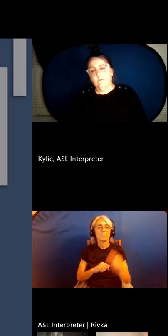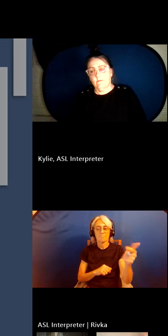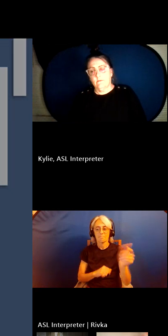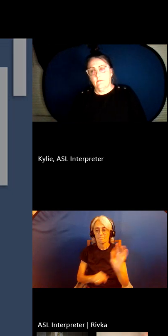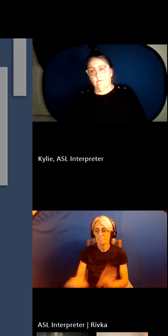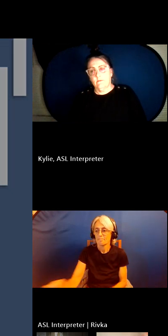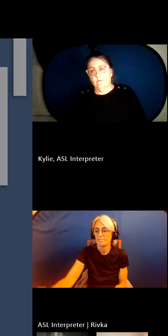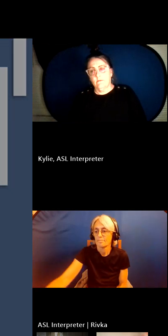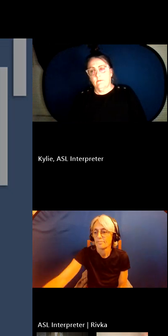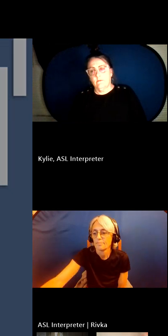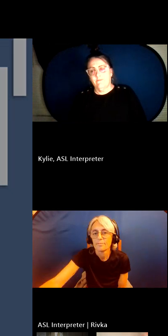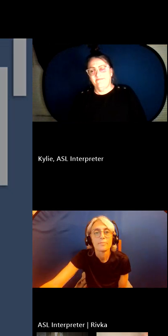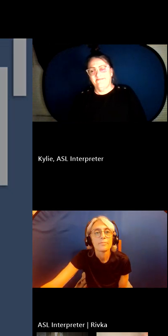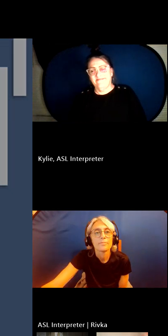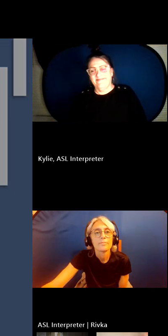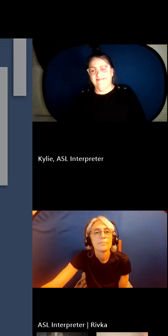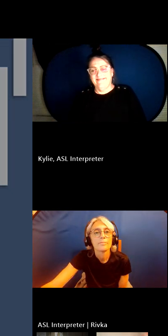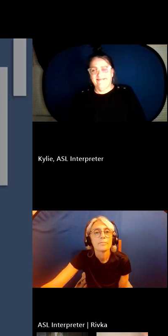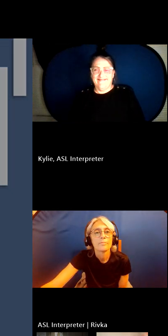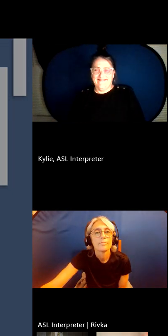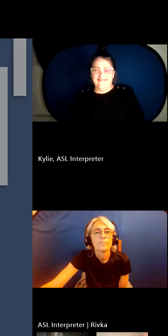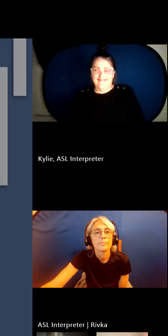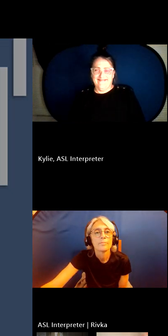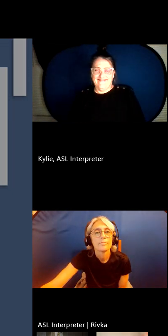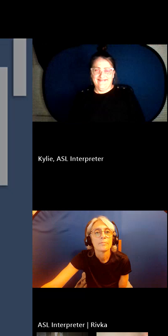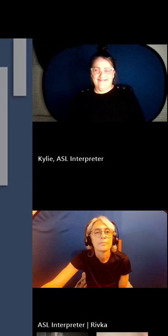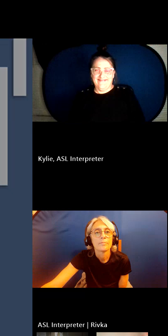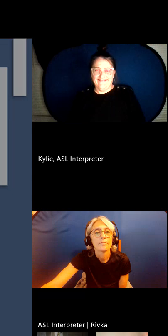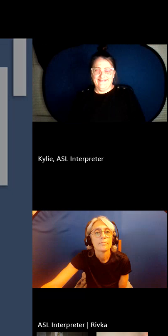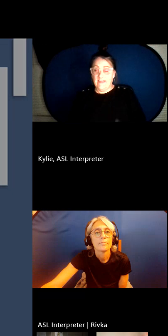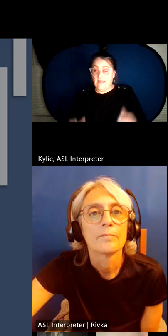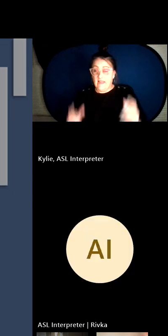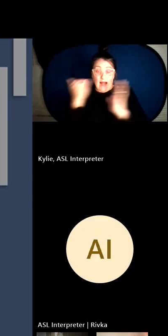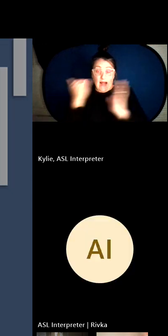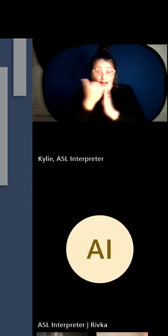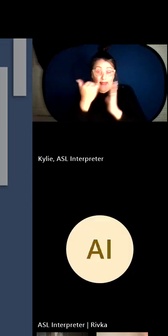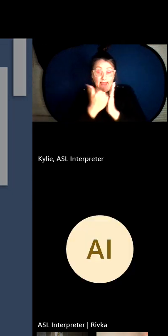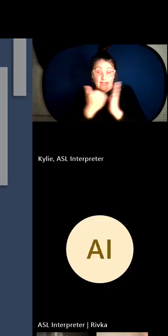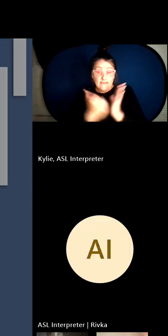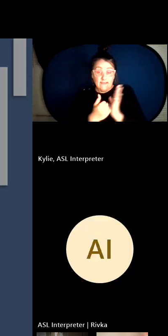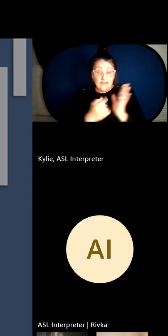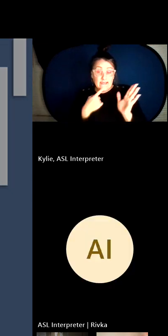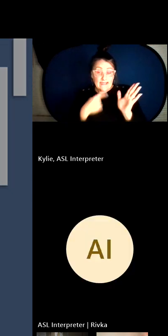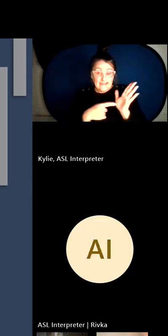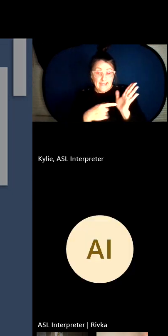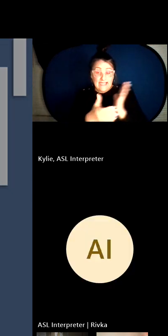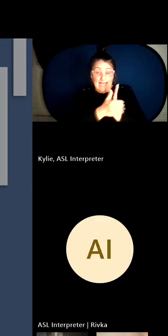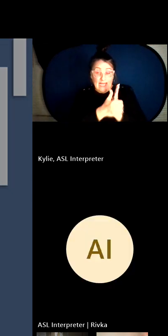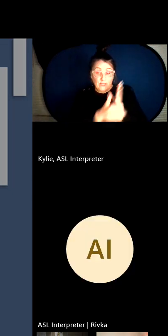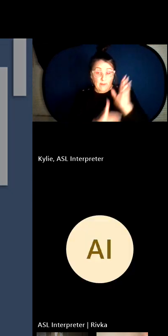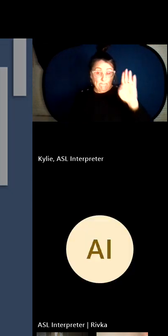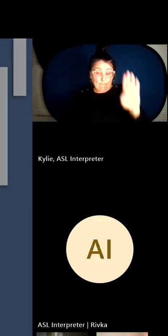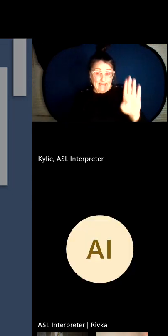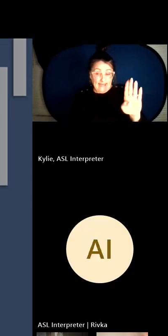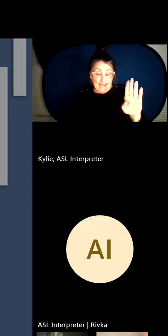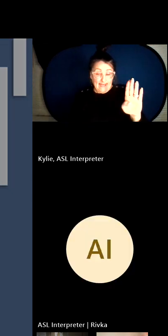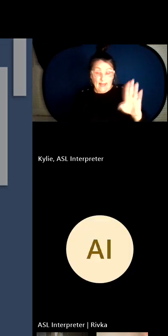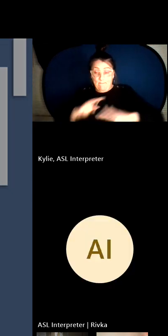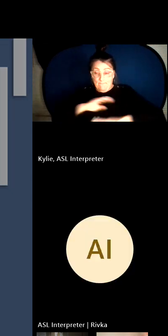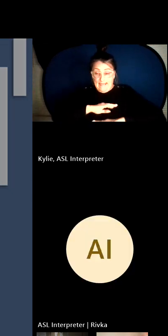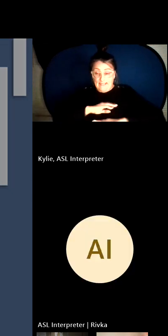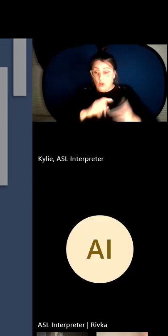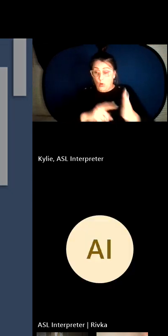revised project list, which is included in the book item as attachment B, meets the requirements approved by